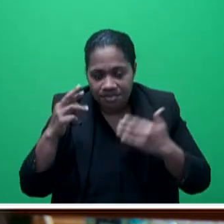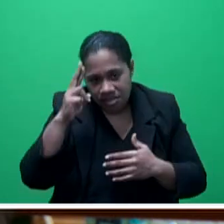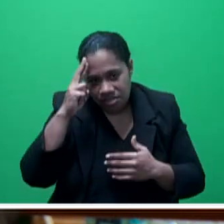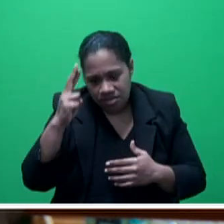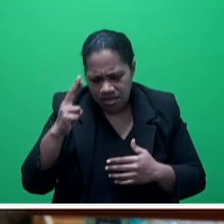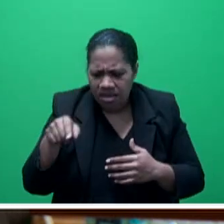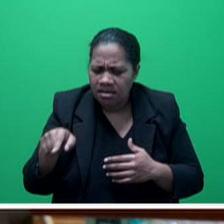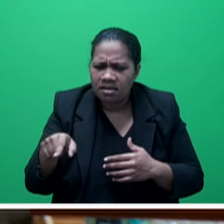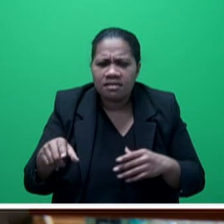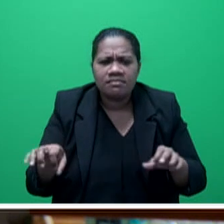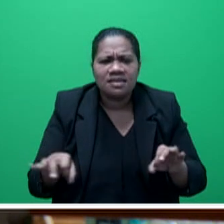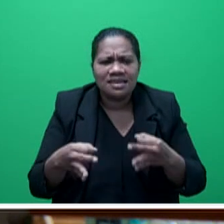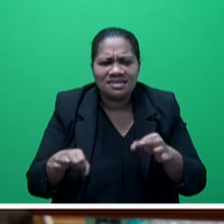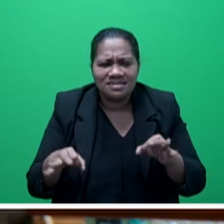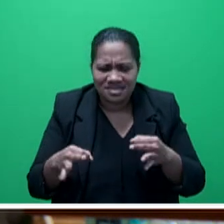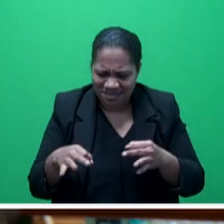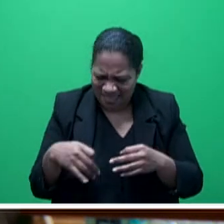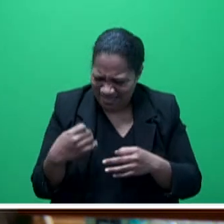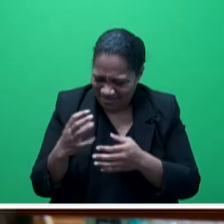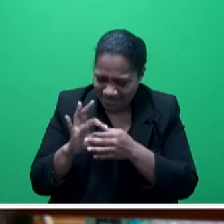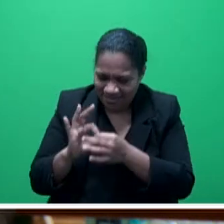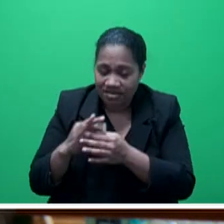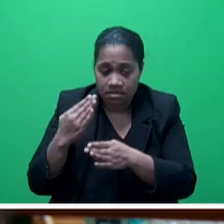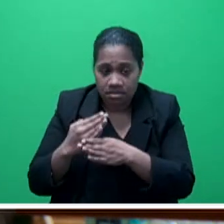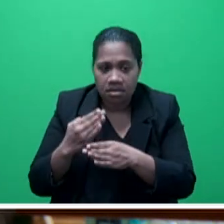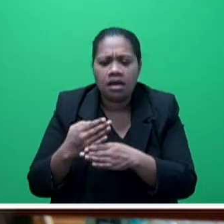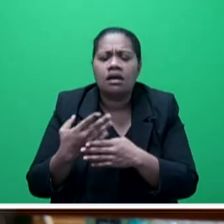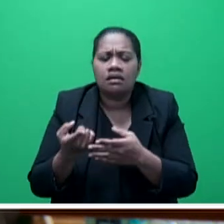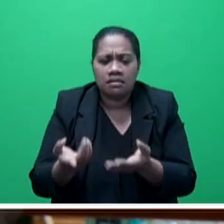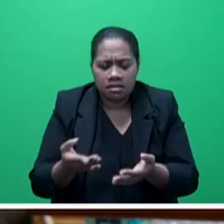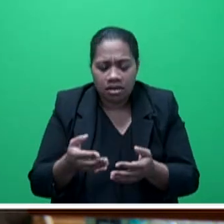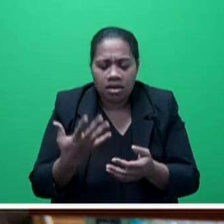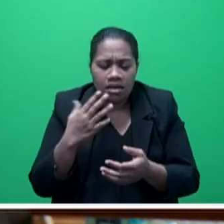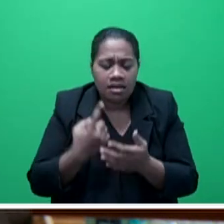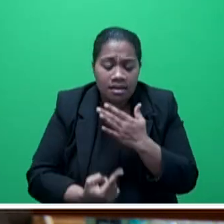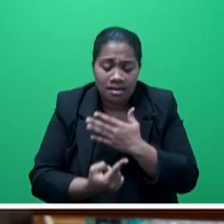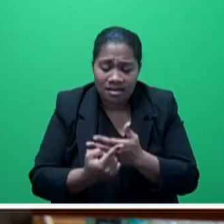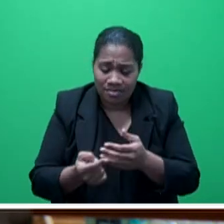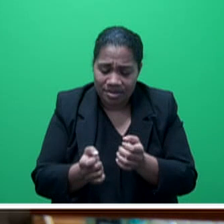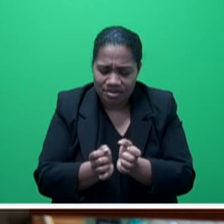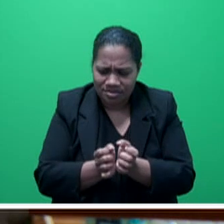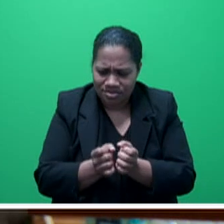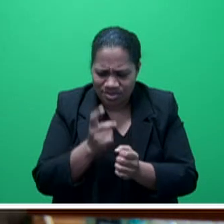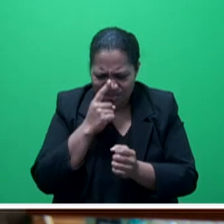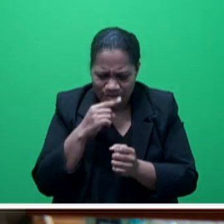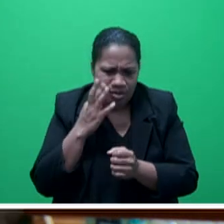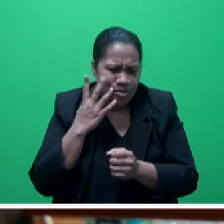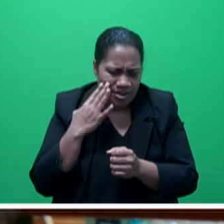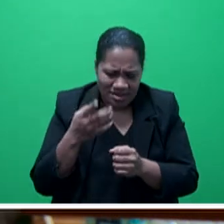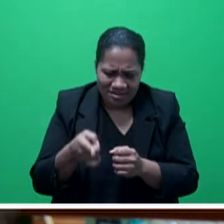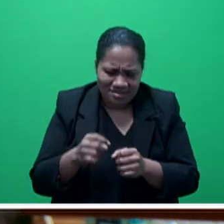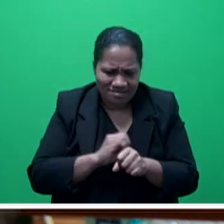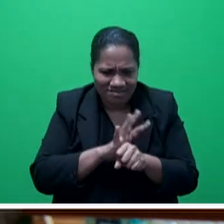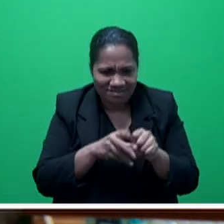Initiative received extraordinary response from the general public during the COVID-19 pandemic when coupled with planting and